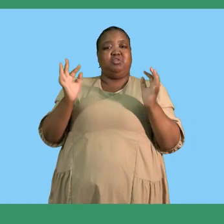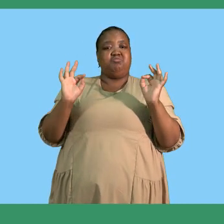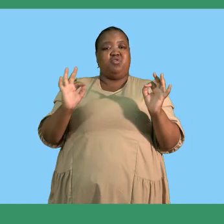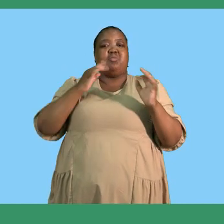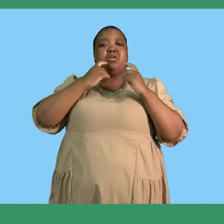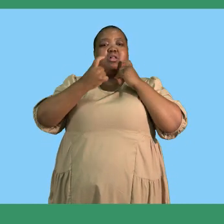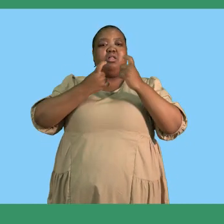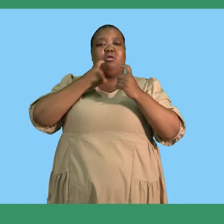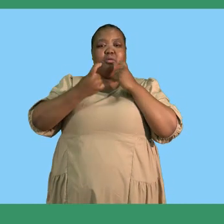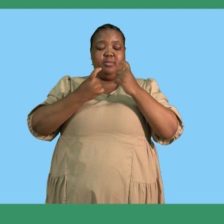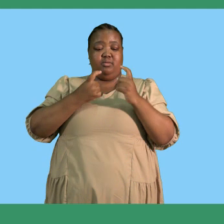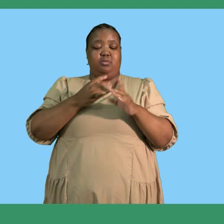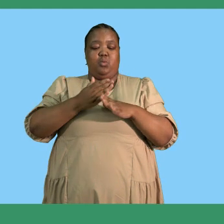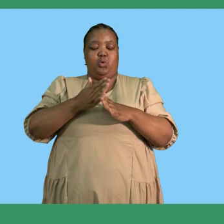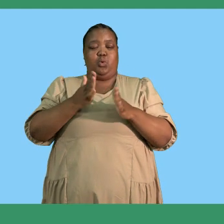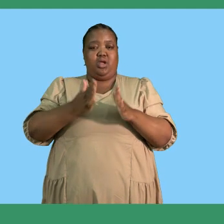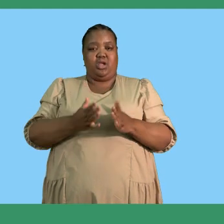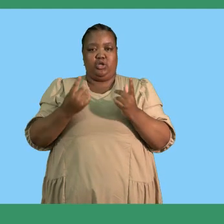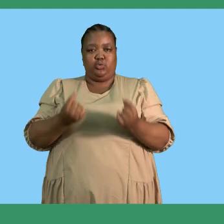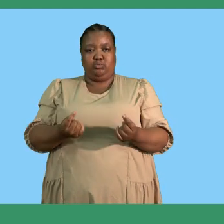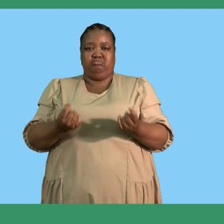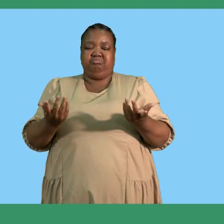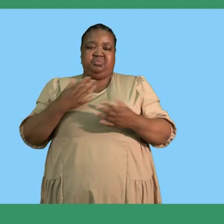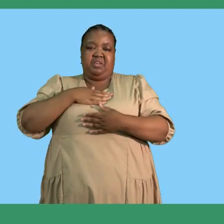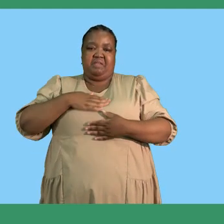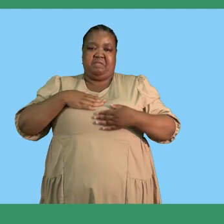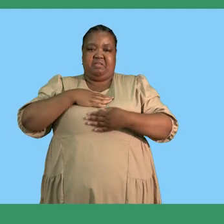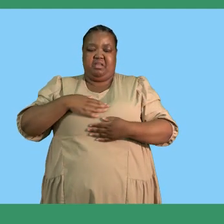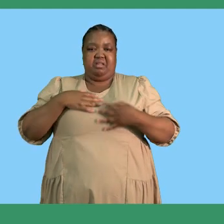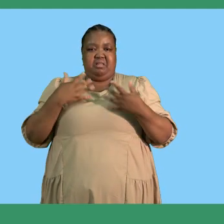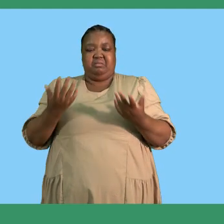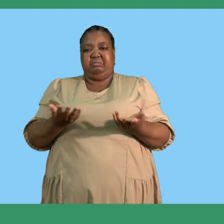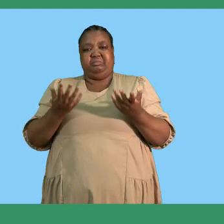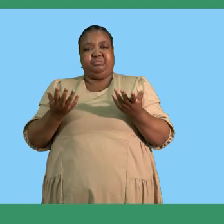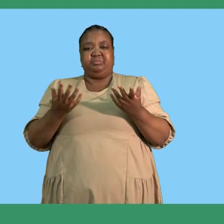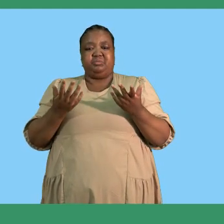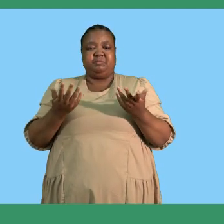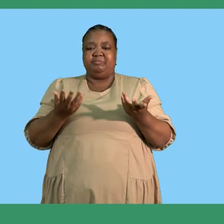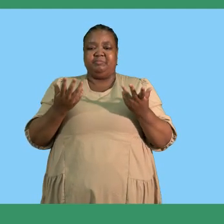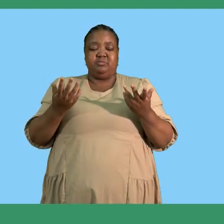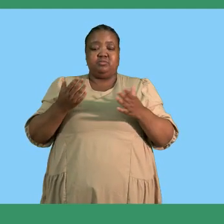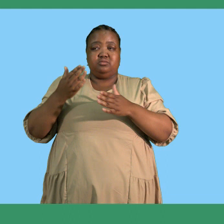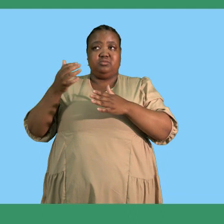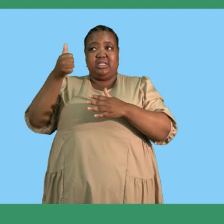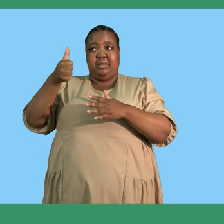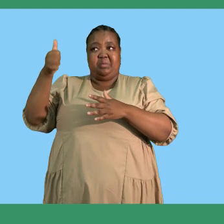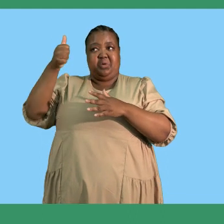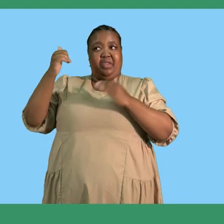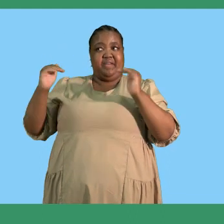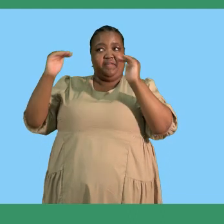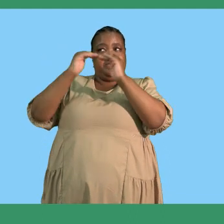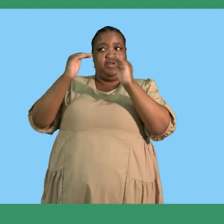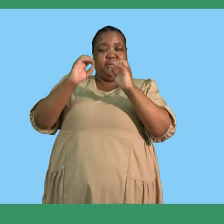formal complaint which is laid by an employee when he or she feels that he or she has been ill-treated by an